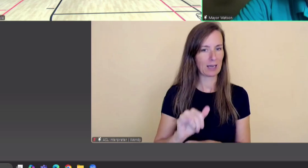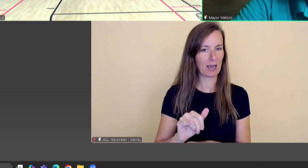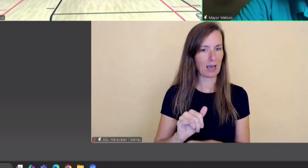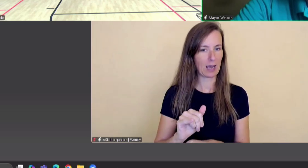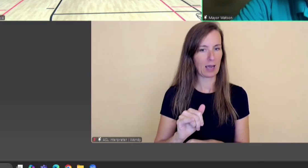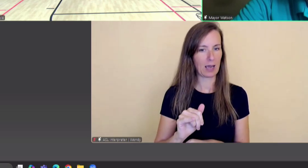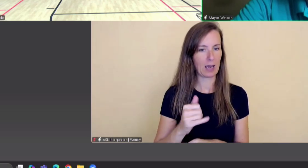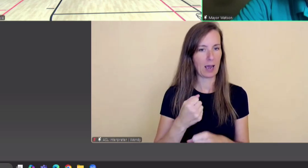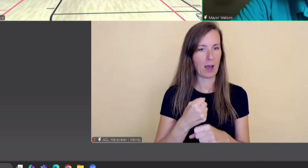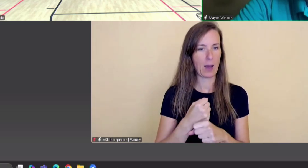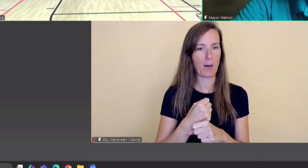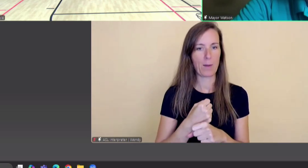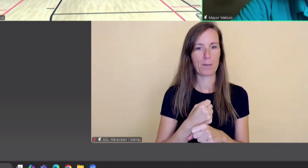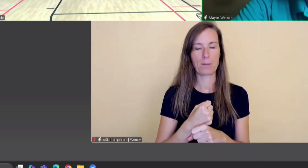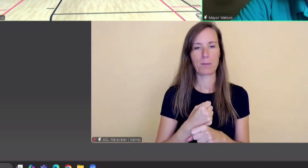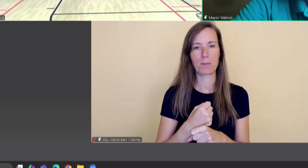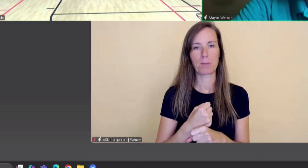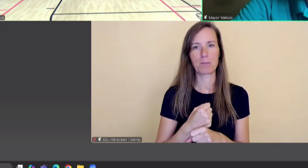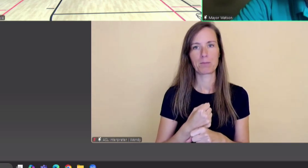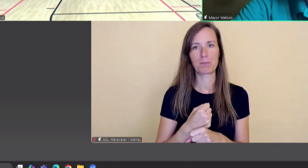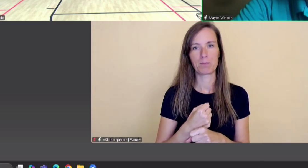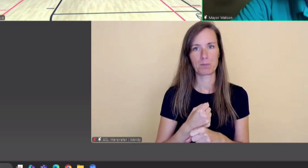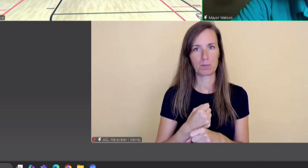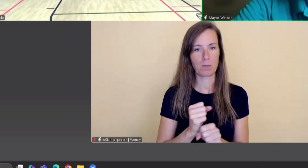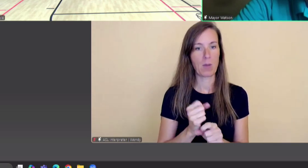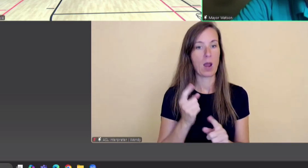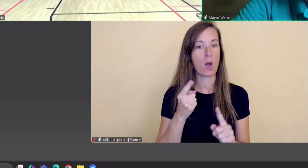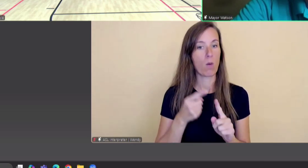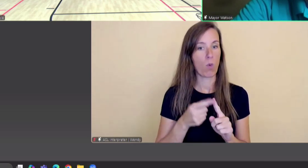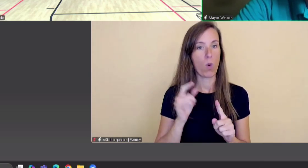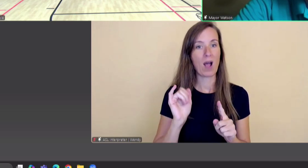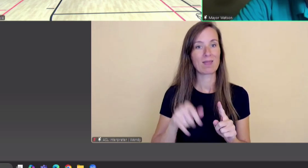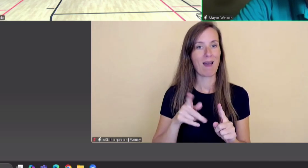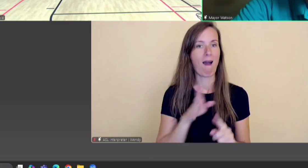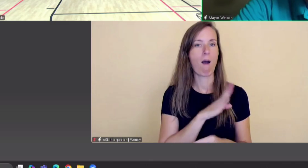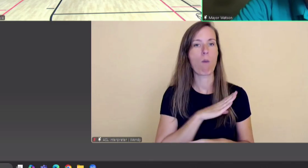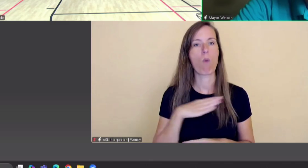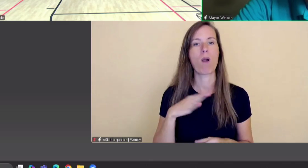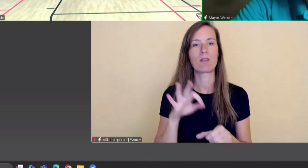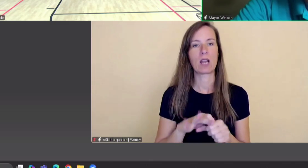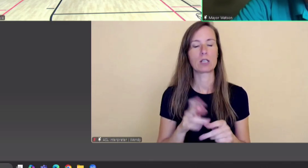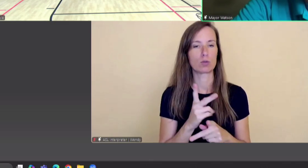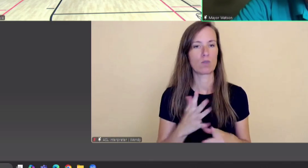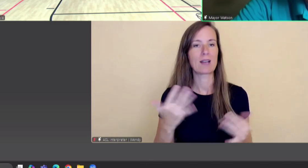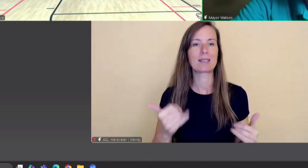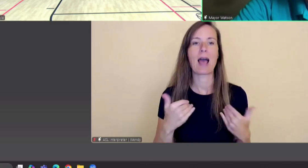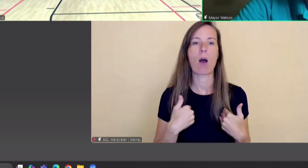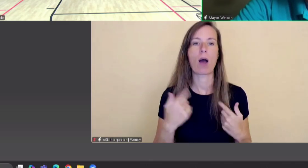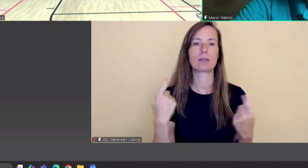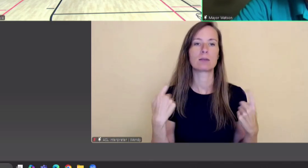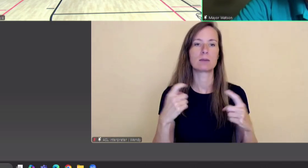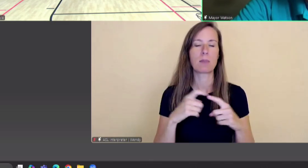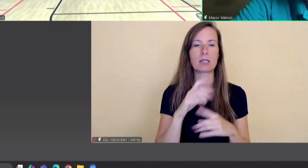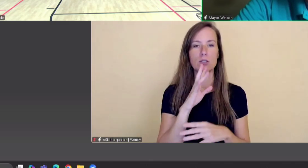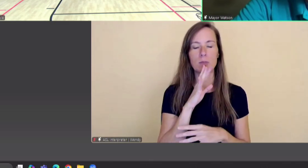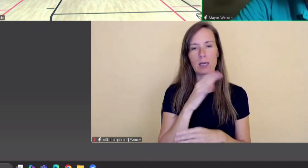the Board of Election Supervisors now has a Spanish-speaking member as well.